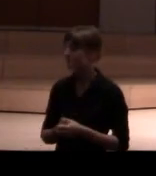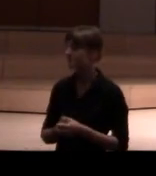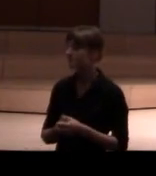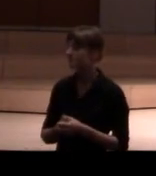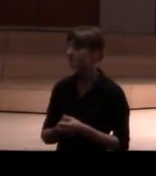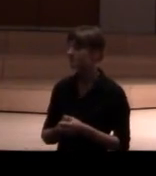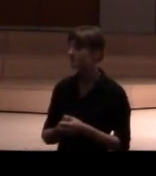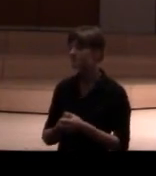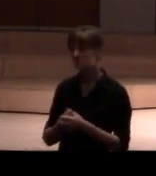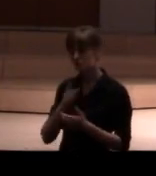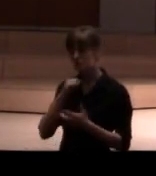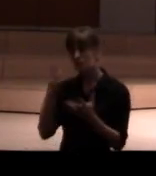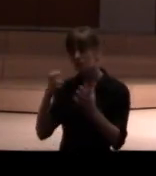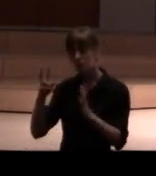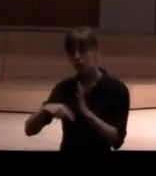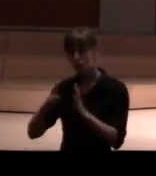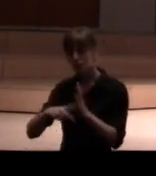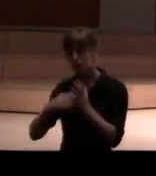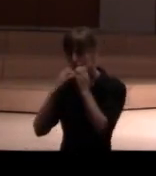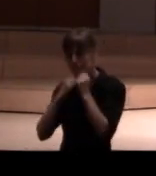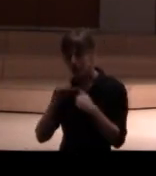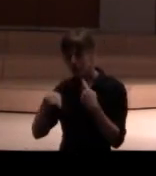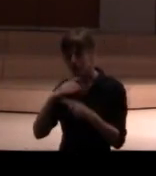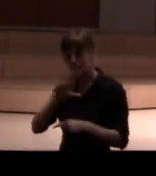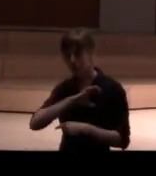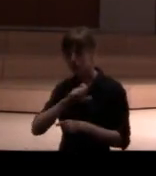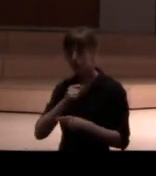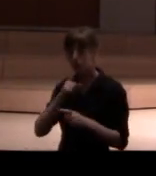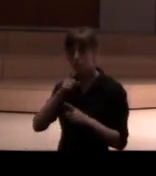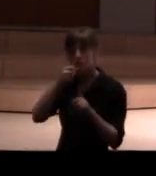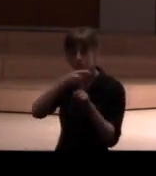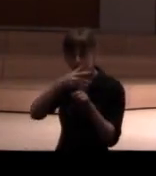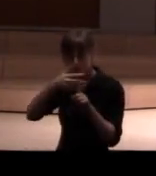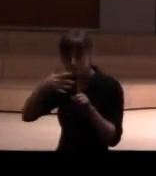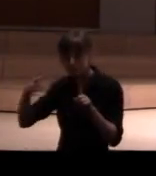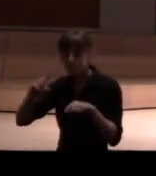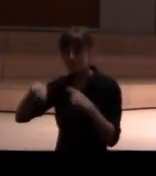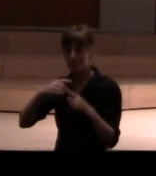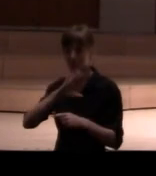You want the readers to care about your characters, so spend a little time talking about them.